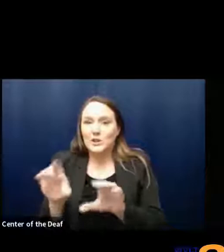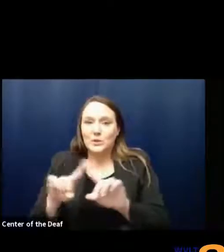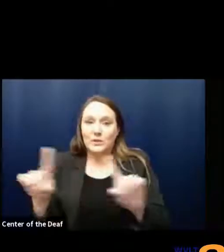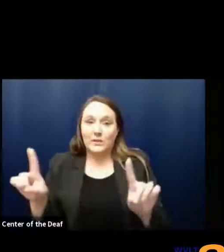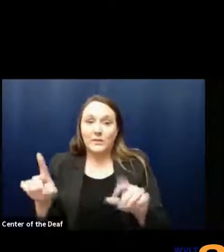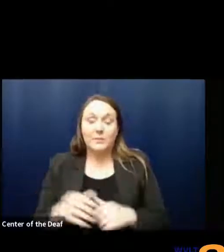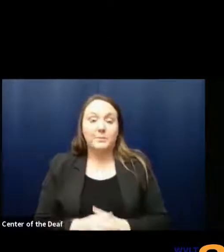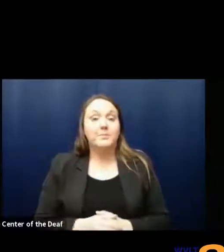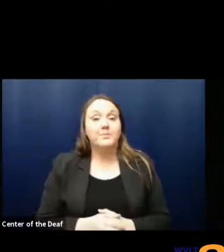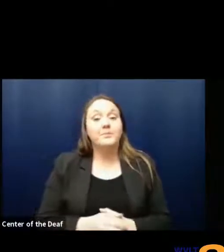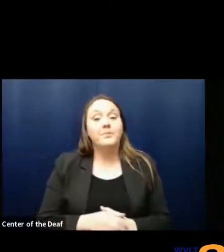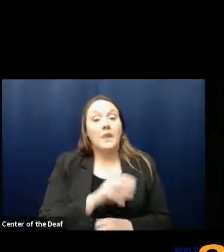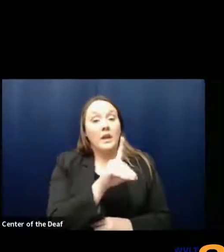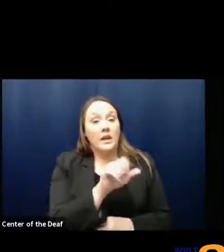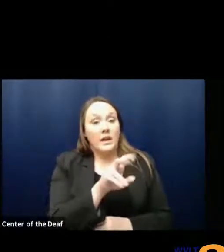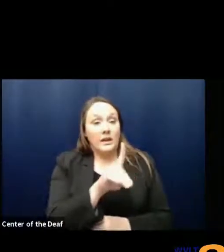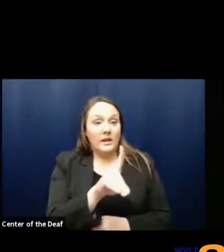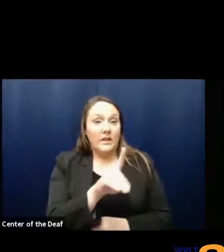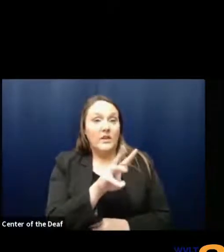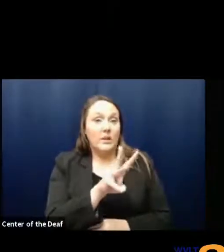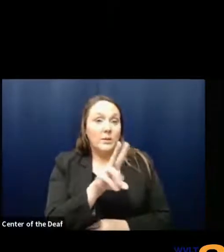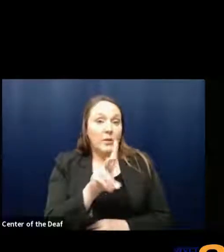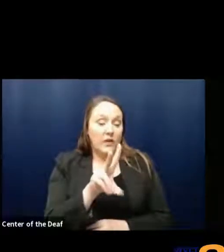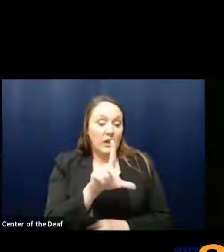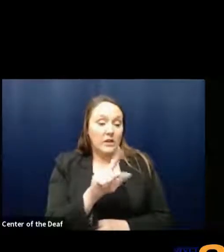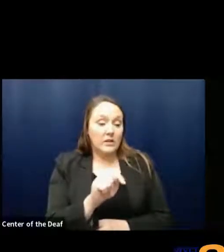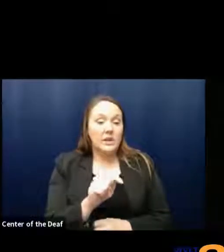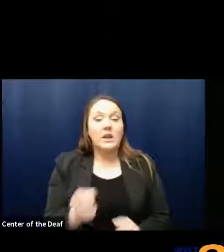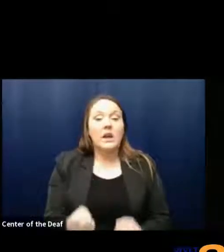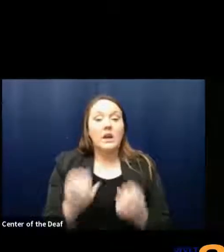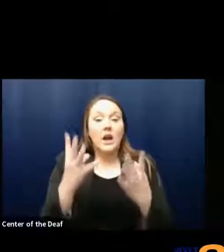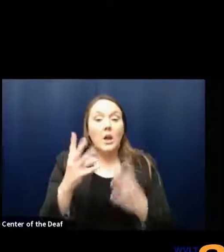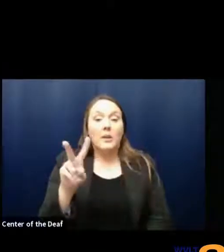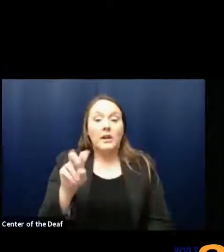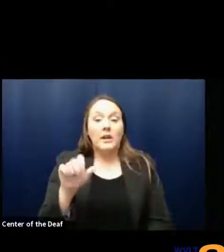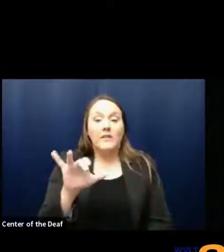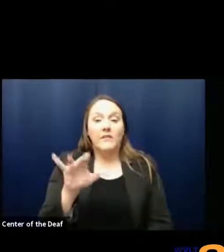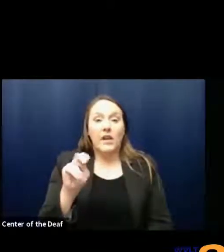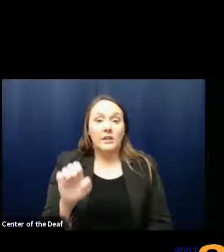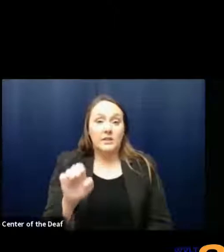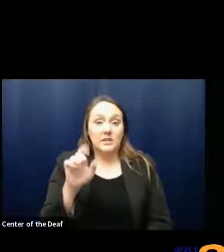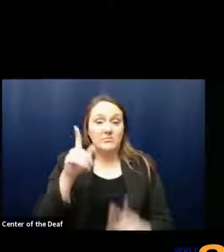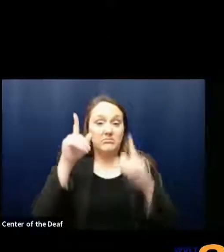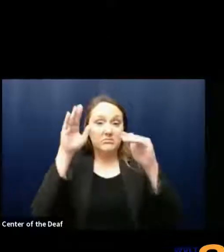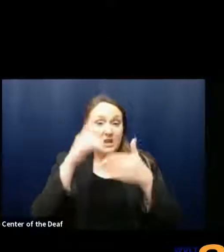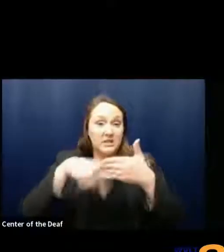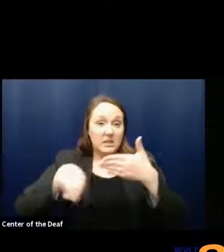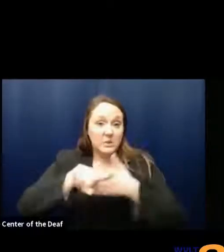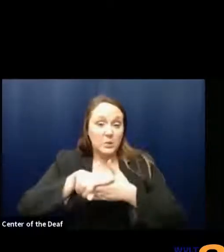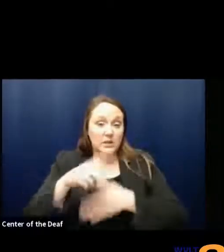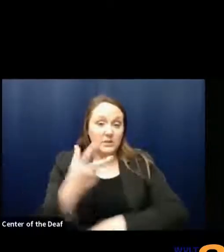with WVLT, what is the number of vaccines Knox County is expecting next week?